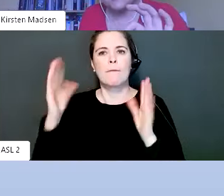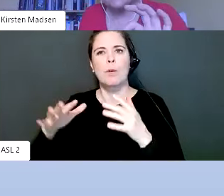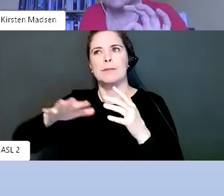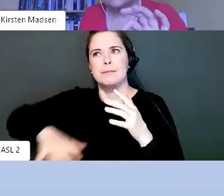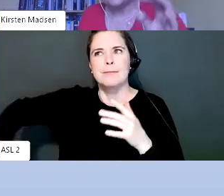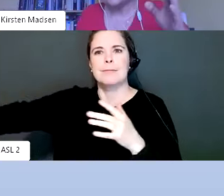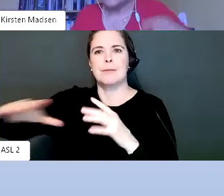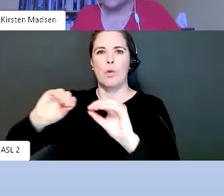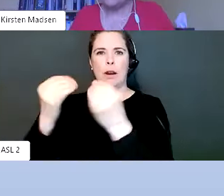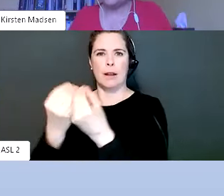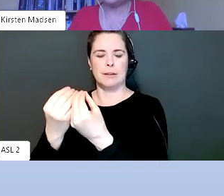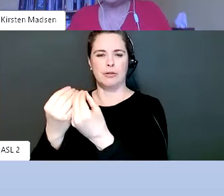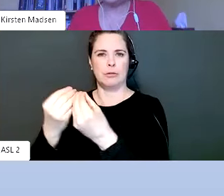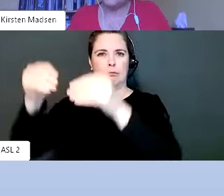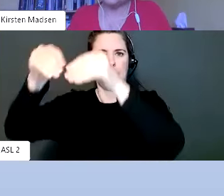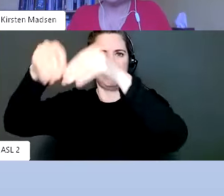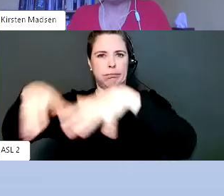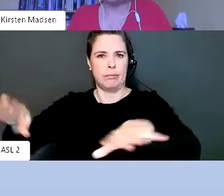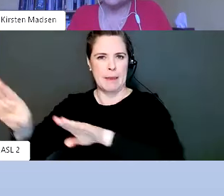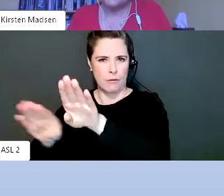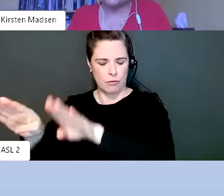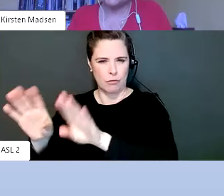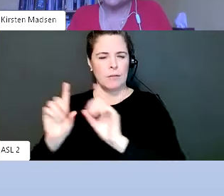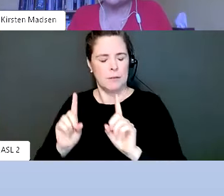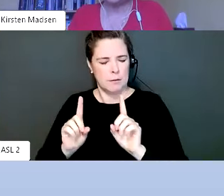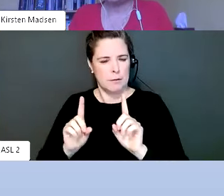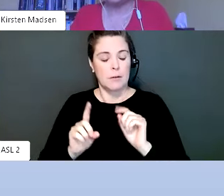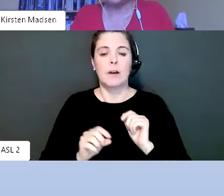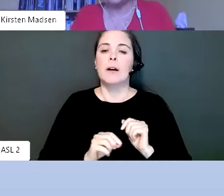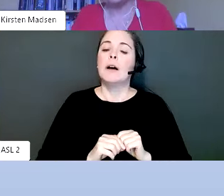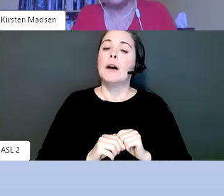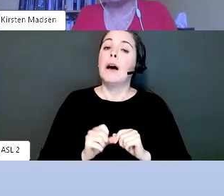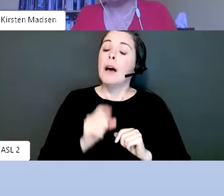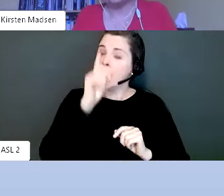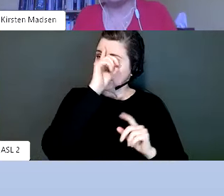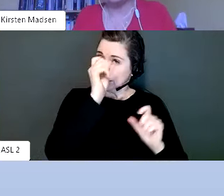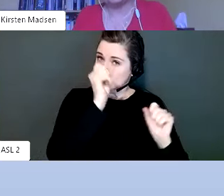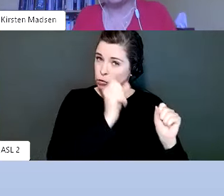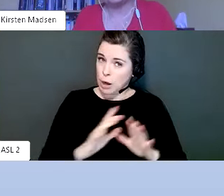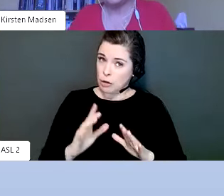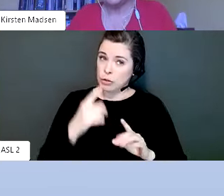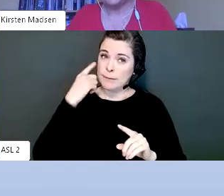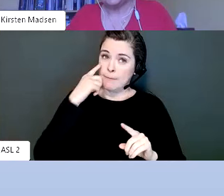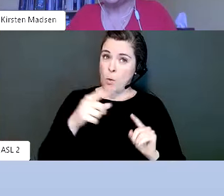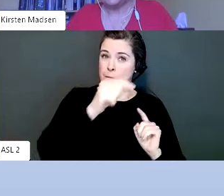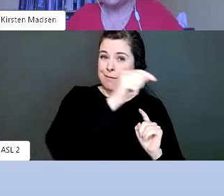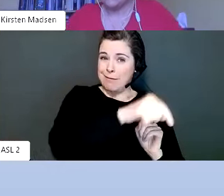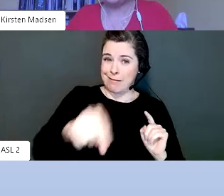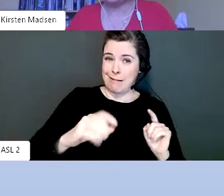said, if you are working on strategies to deal with peer-to-peer bullying,